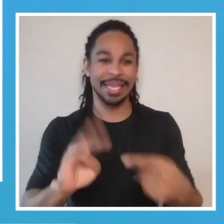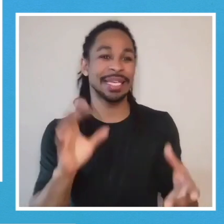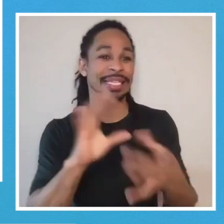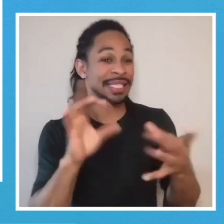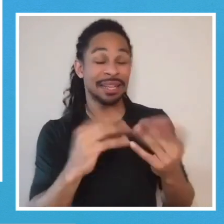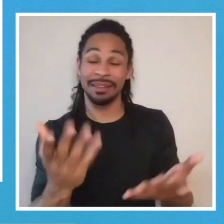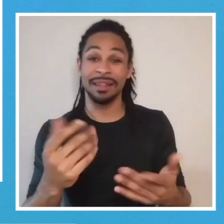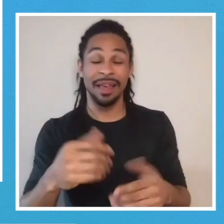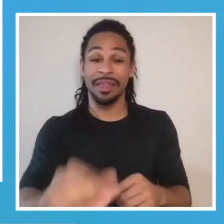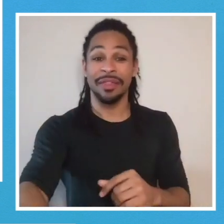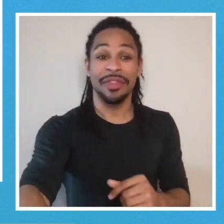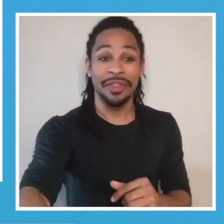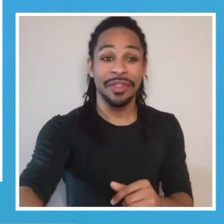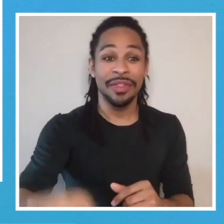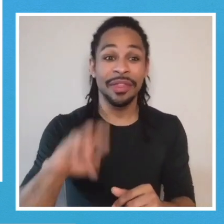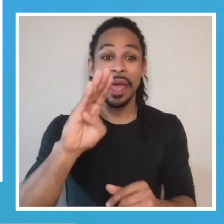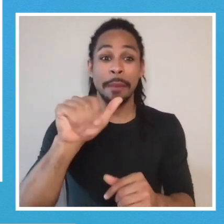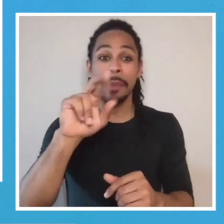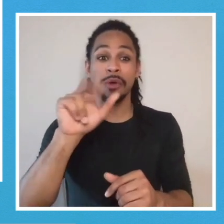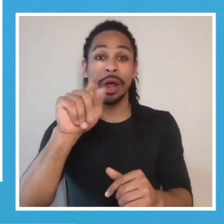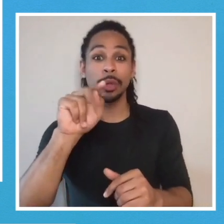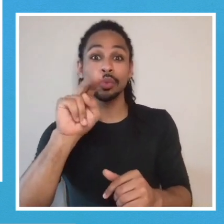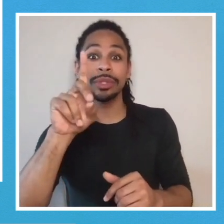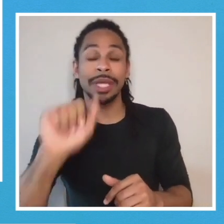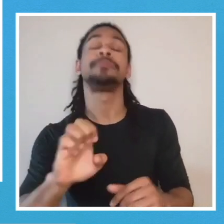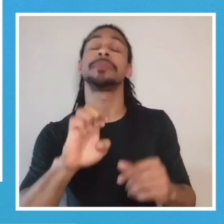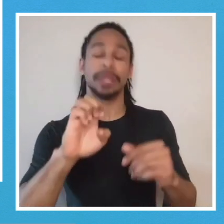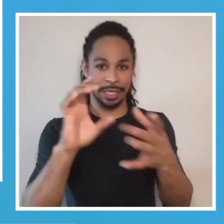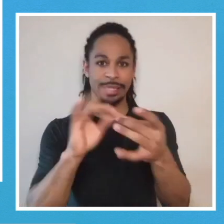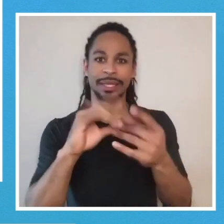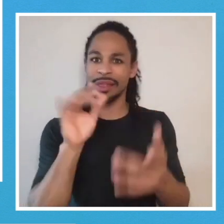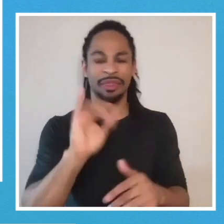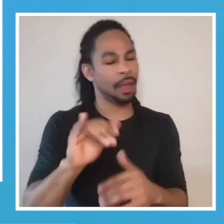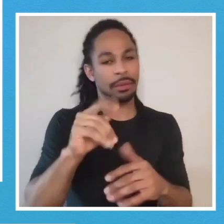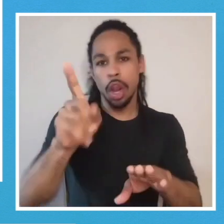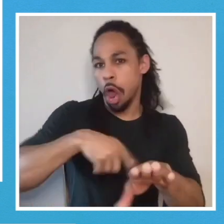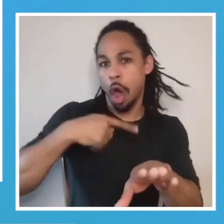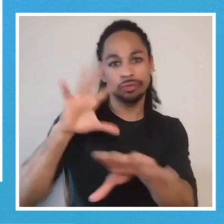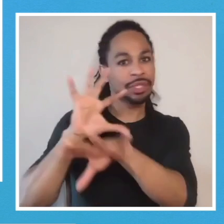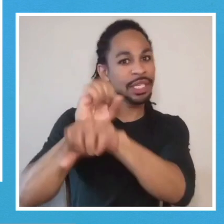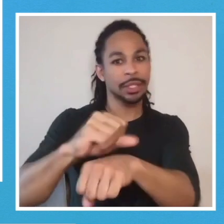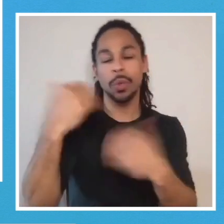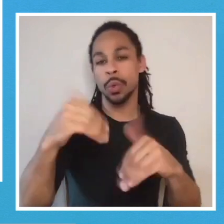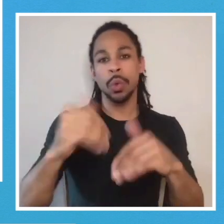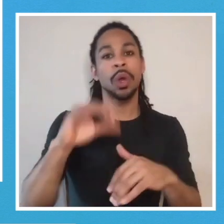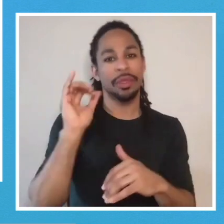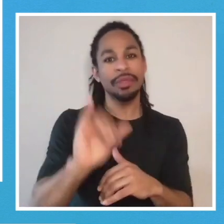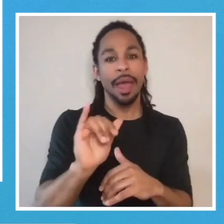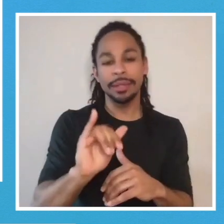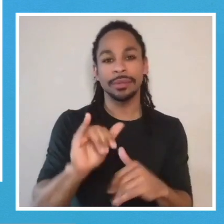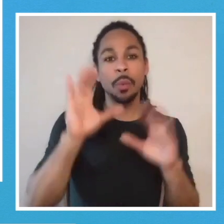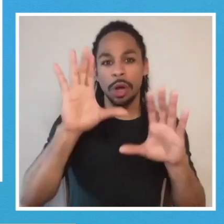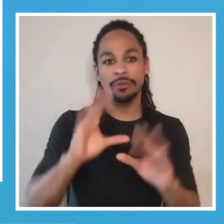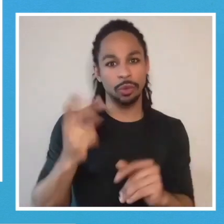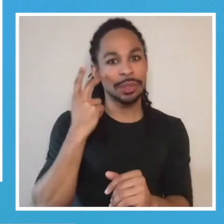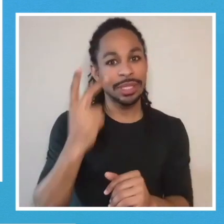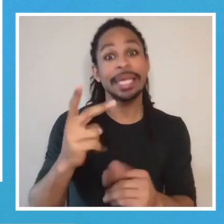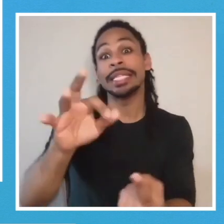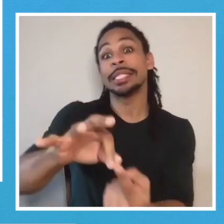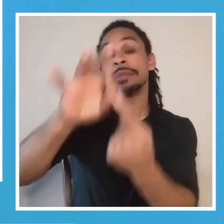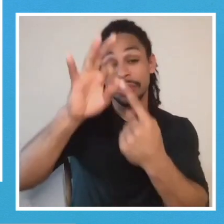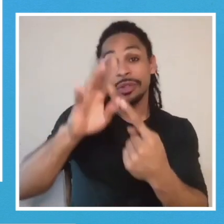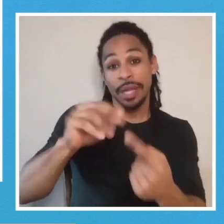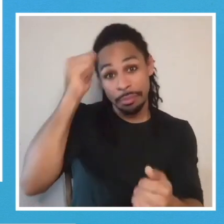long-standing tradition is nice to hear you acknowledge, especially Brother Belafonte. One of the things I've really noticed